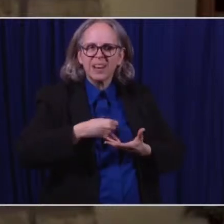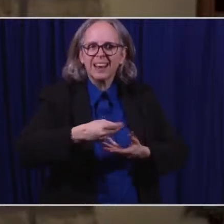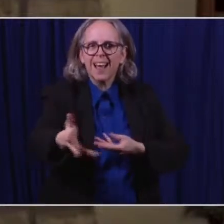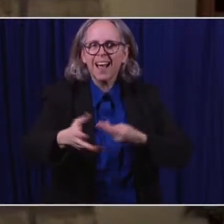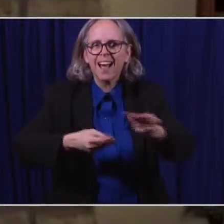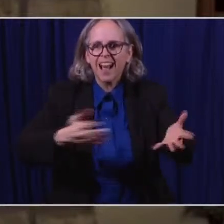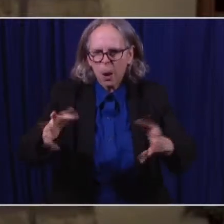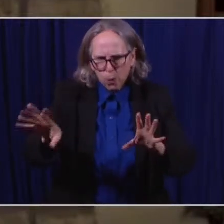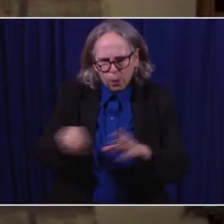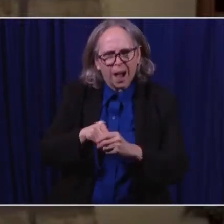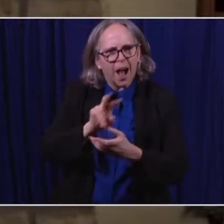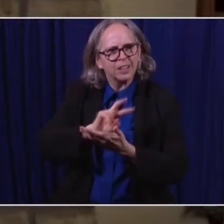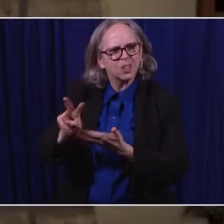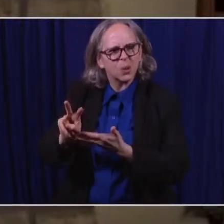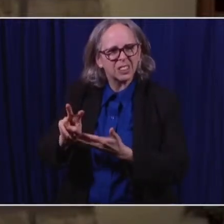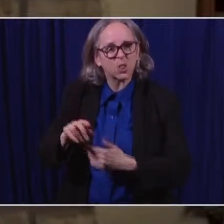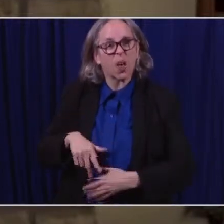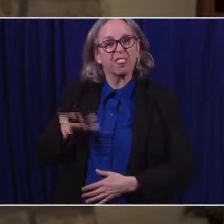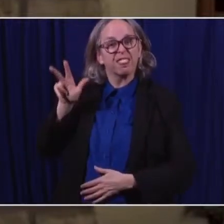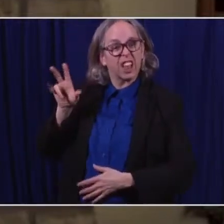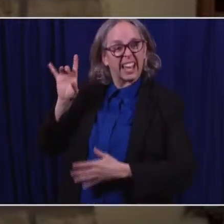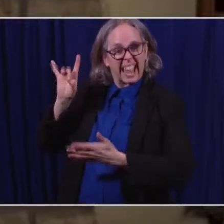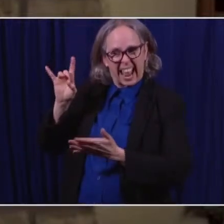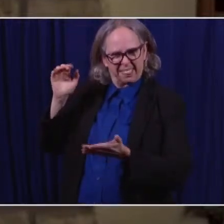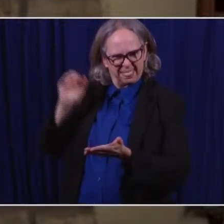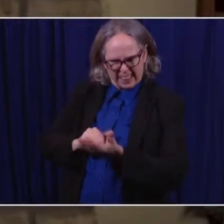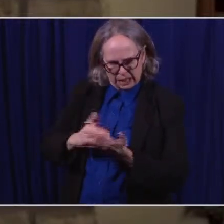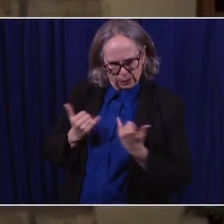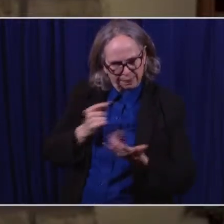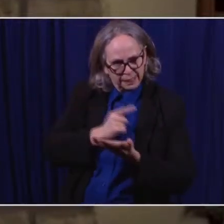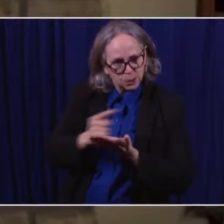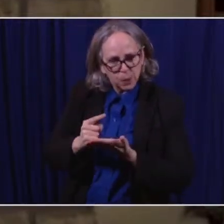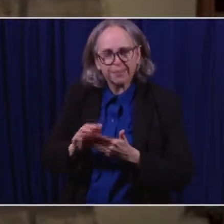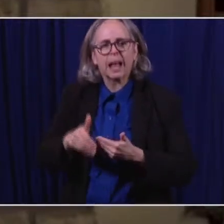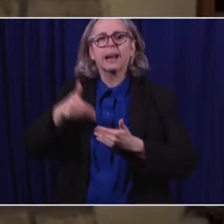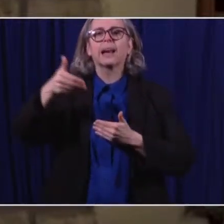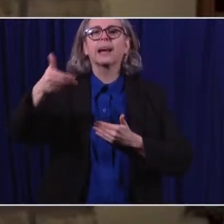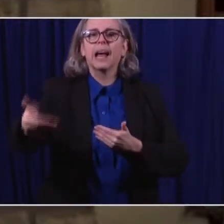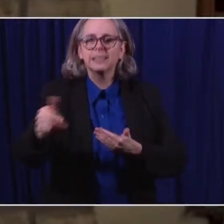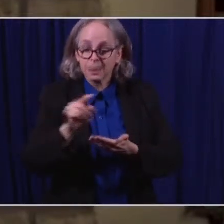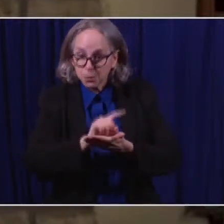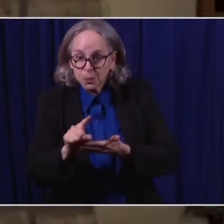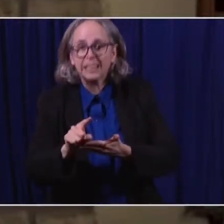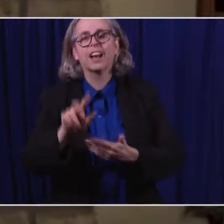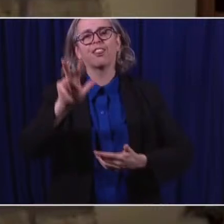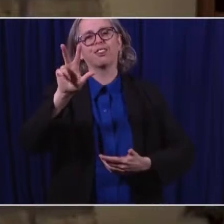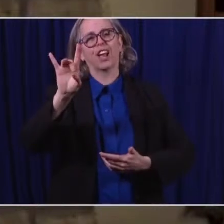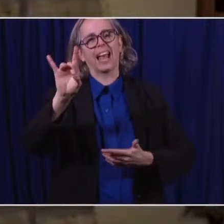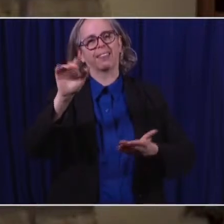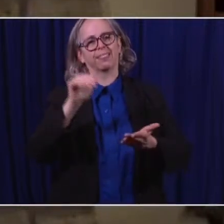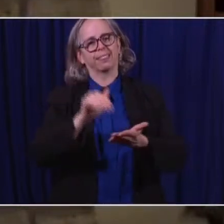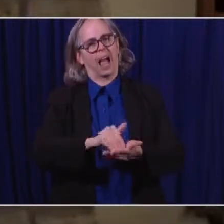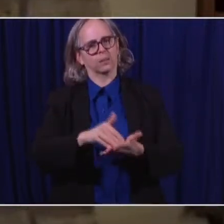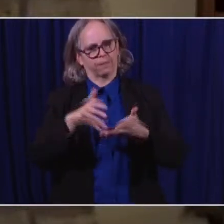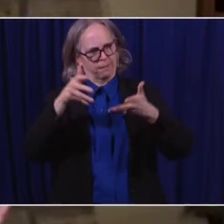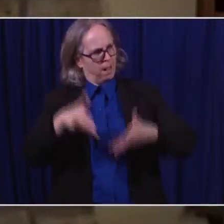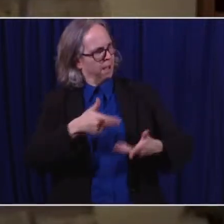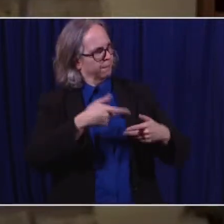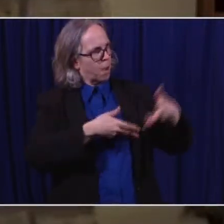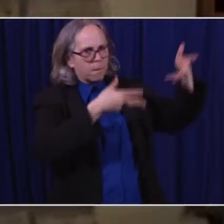week, 38,500 next week. And those we will be able to devote and have already devoted, and will devote next week, that